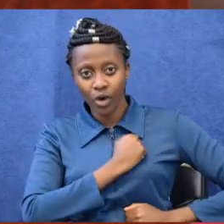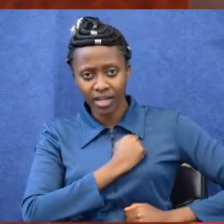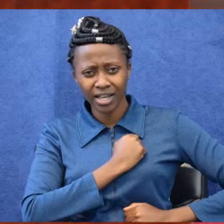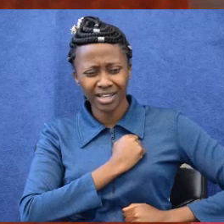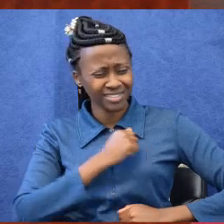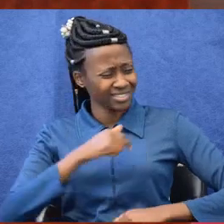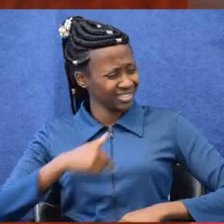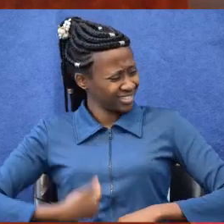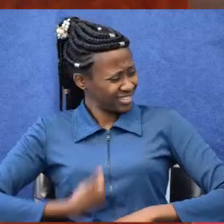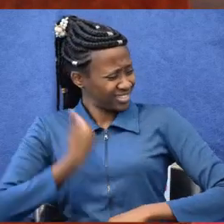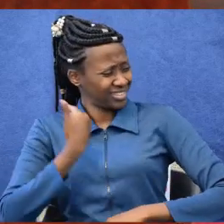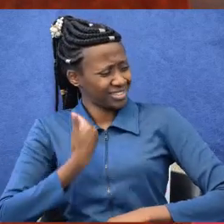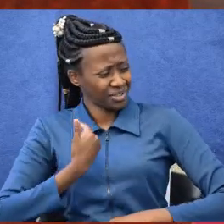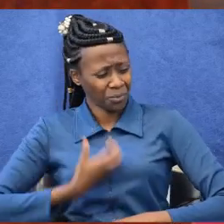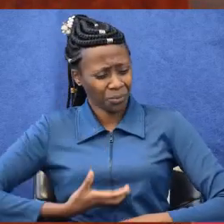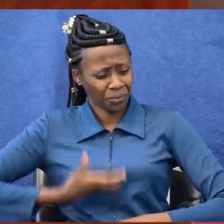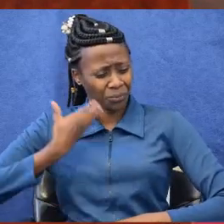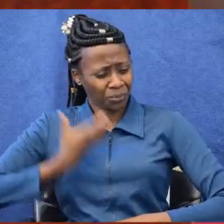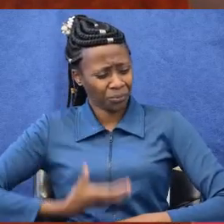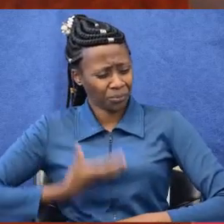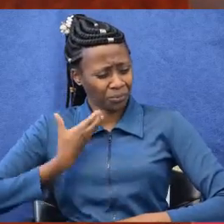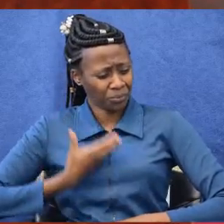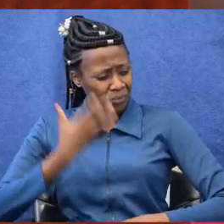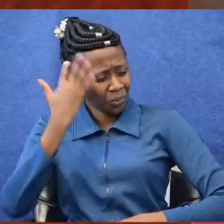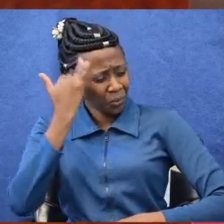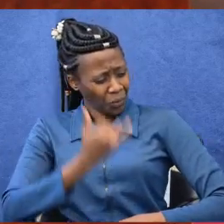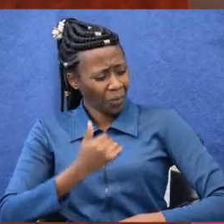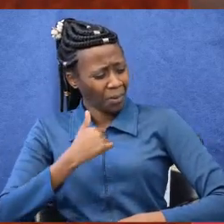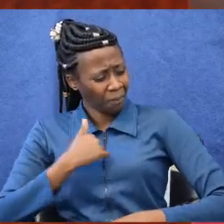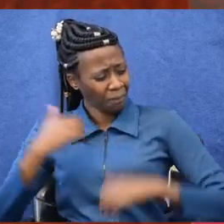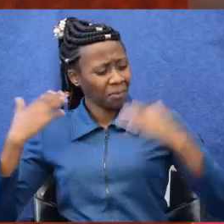was annoyed. He asked the angel,